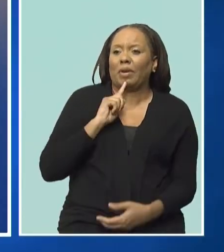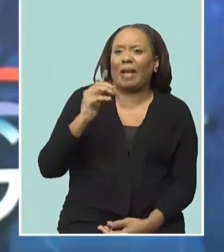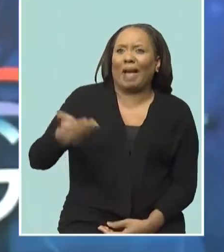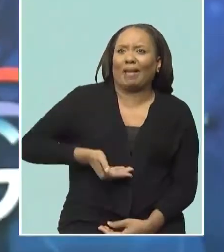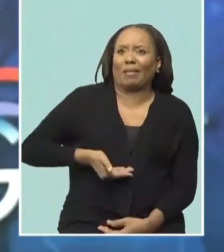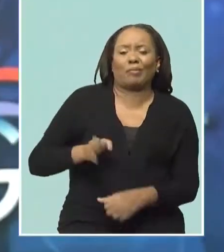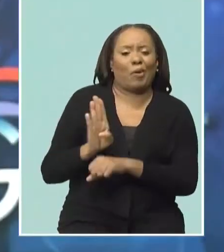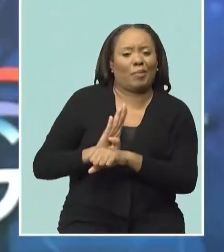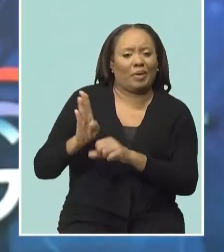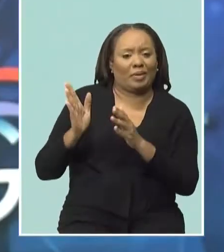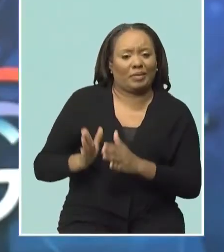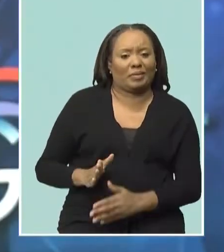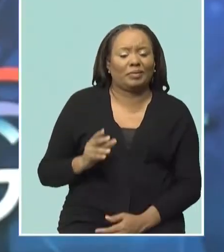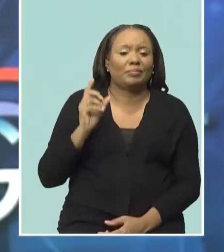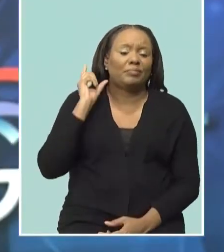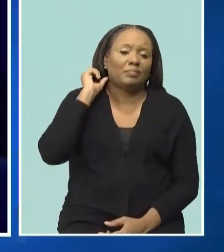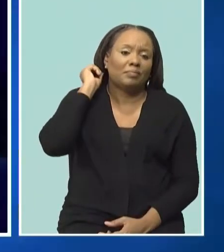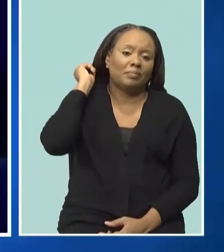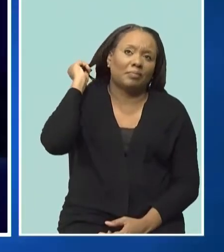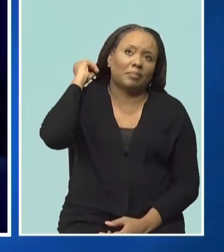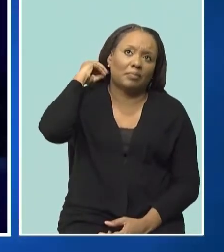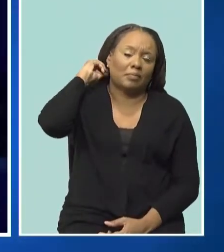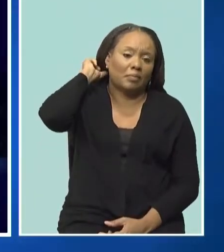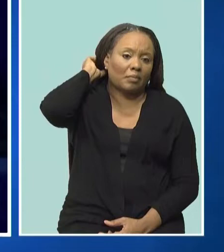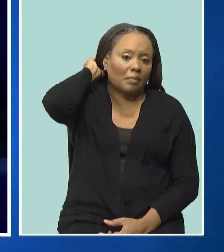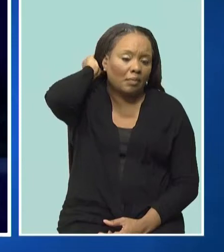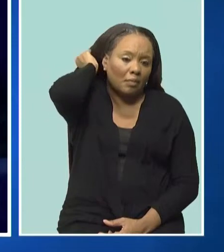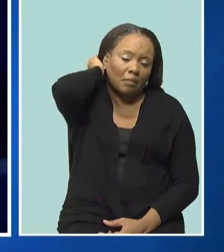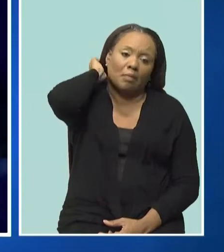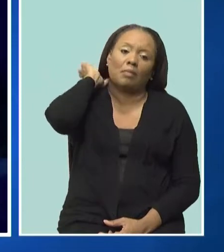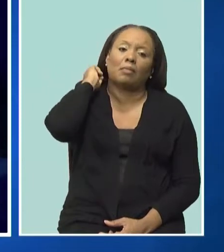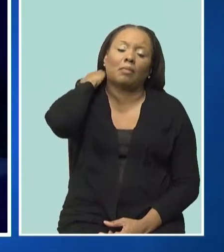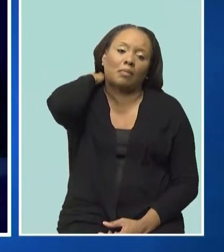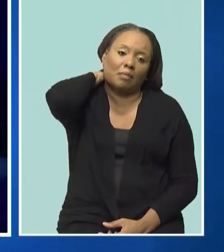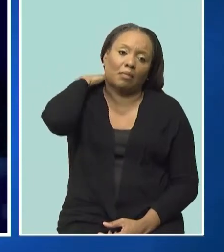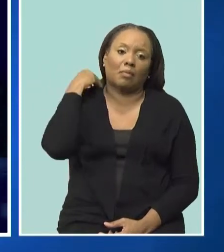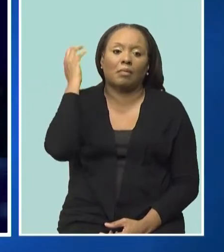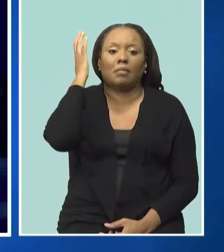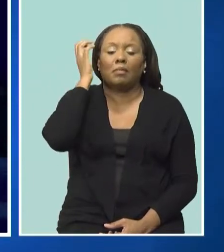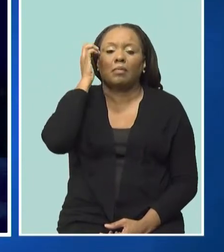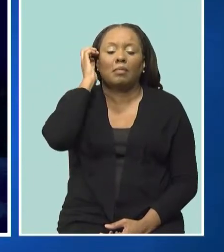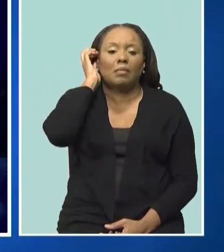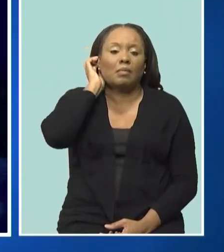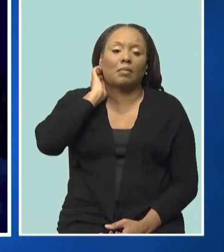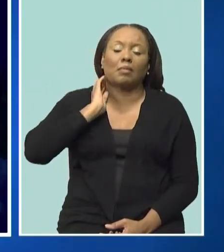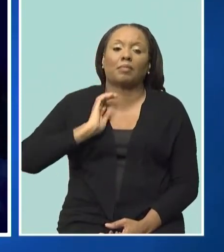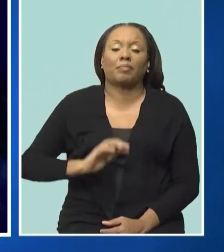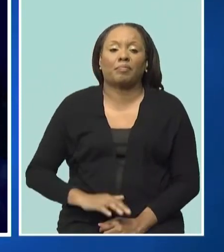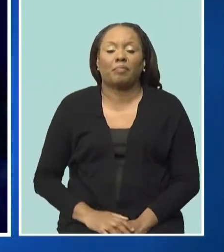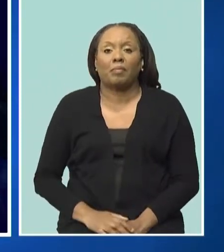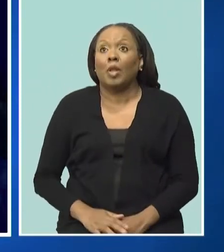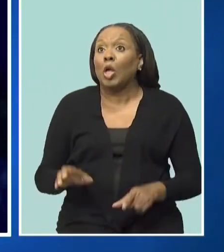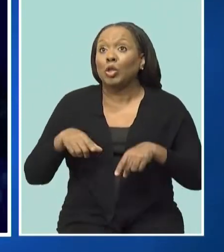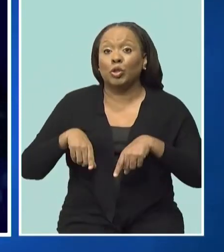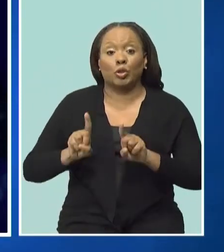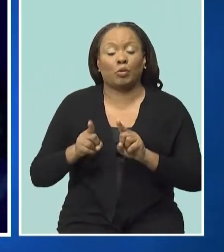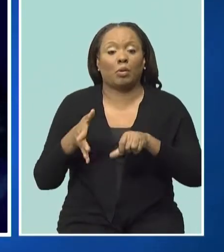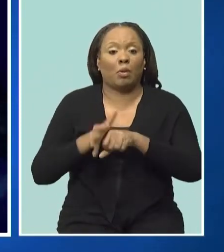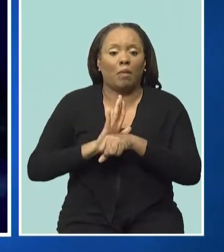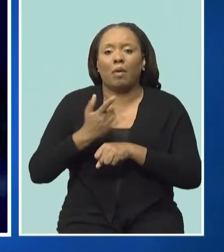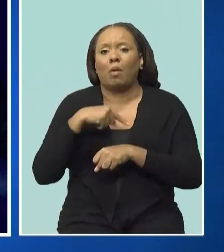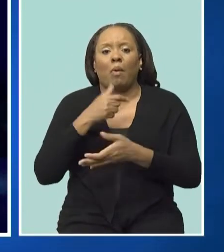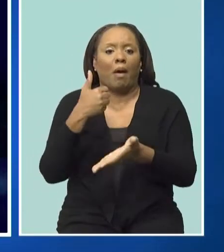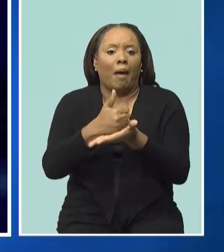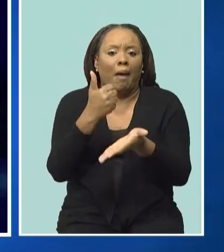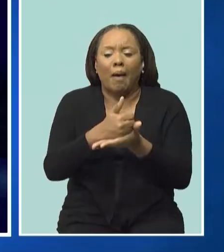Barbadians. We are regarded quite high because of our work during COVID with cruise ships and cruise liners.